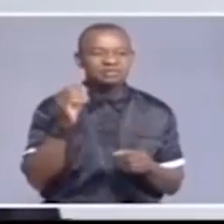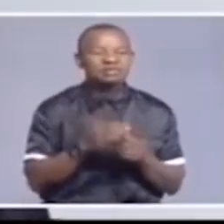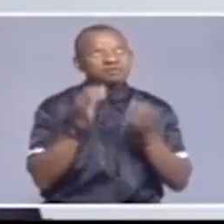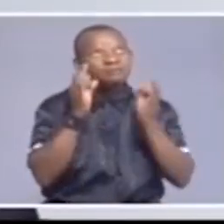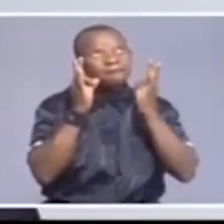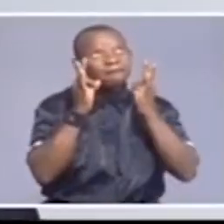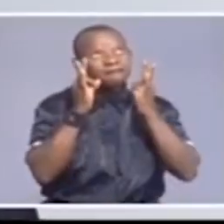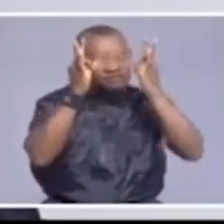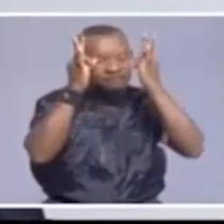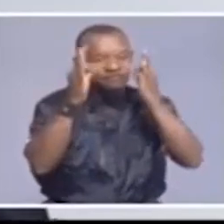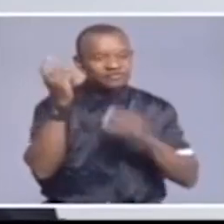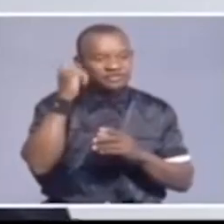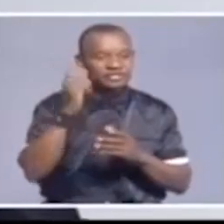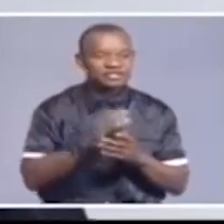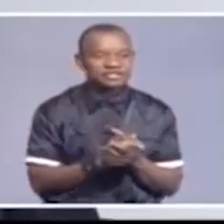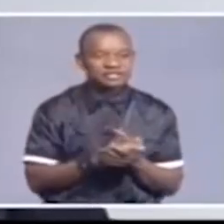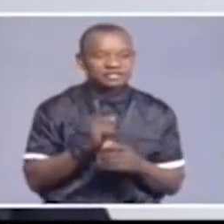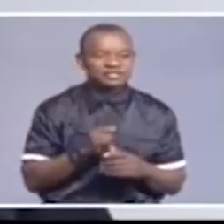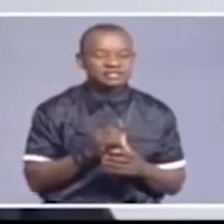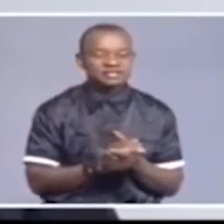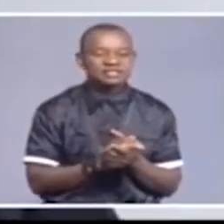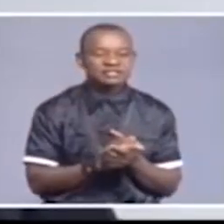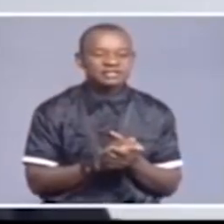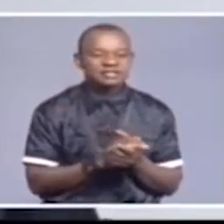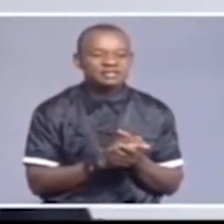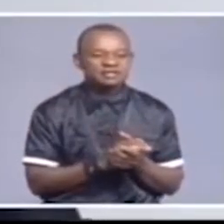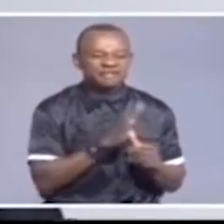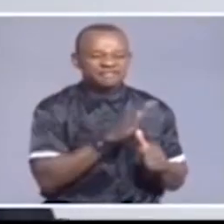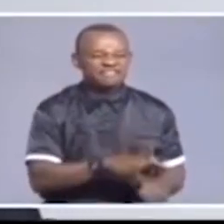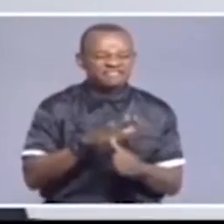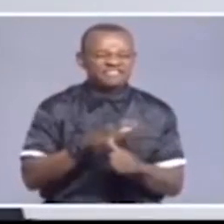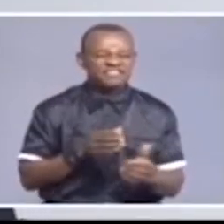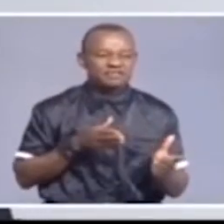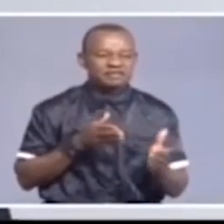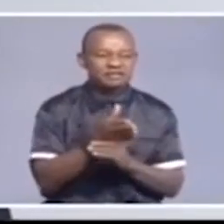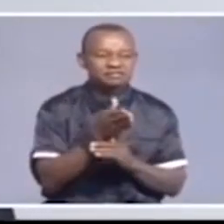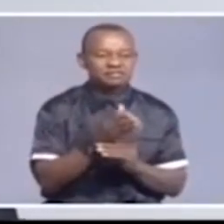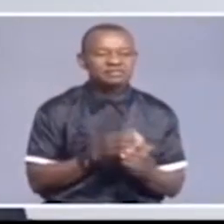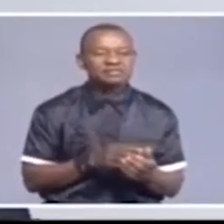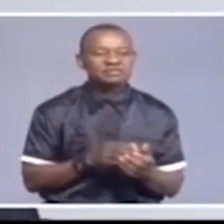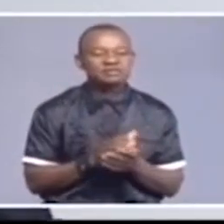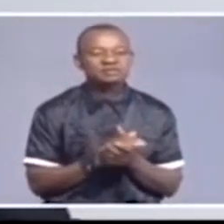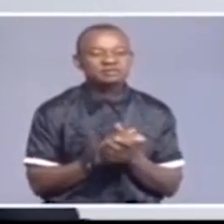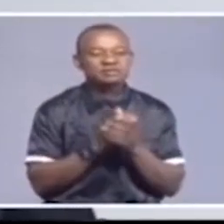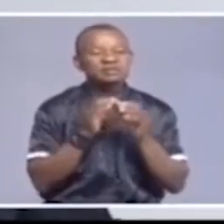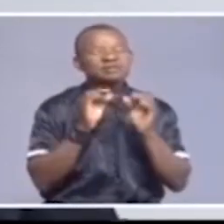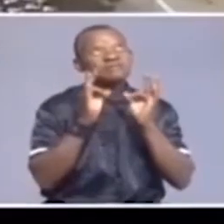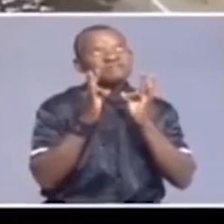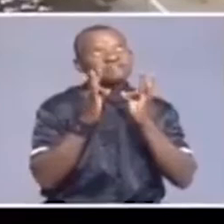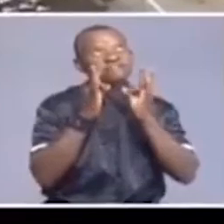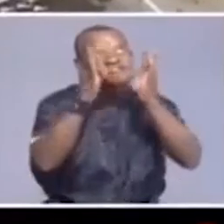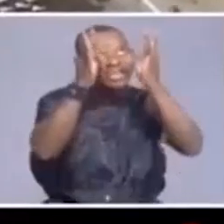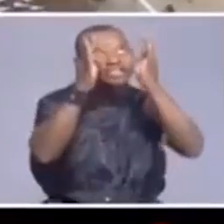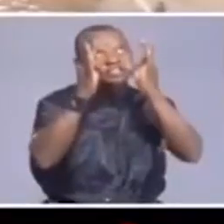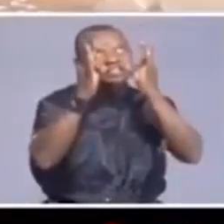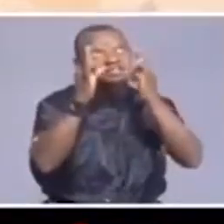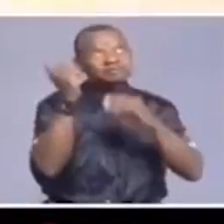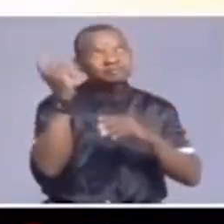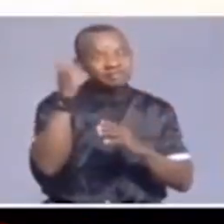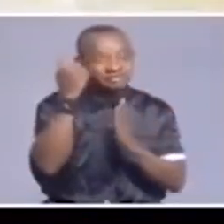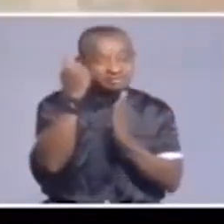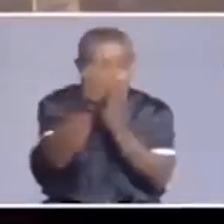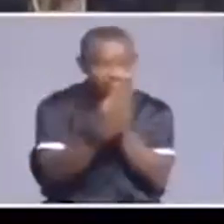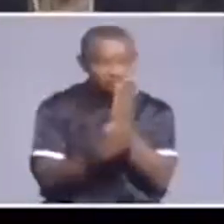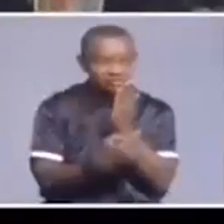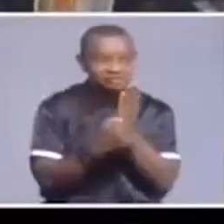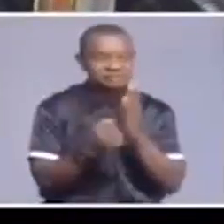greed being accepted through religious leaders. Let's unite and bring an end to these activities. The Global